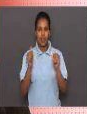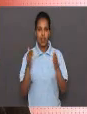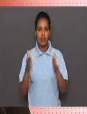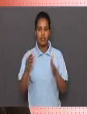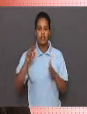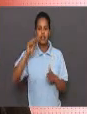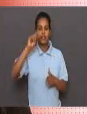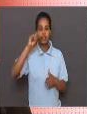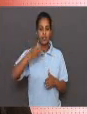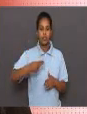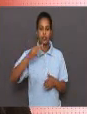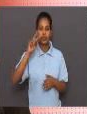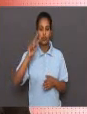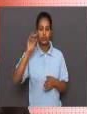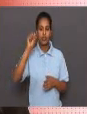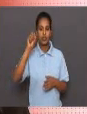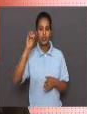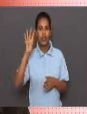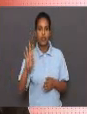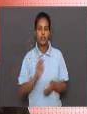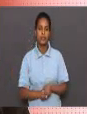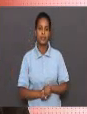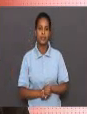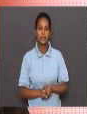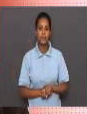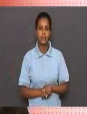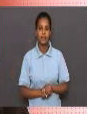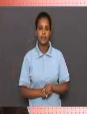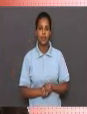of dilute sulfuric acid.